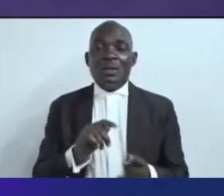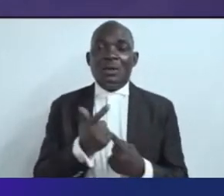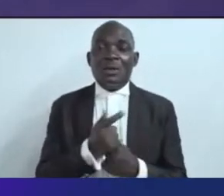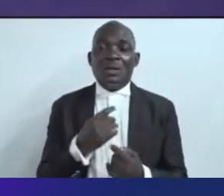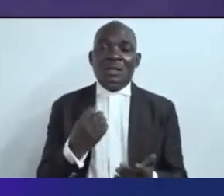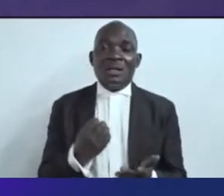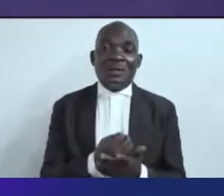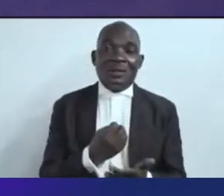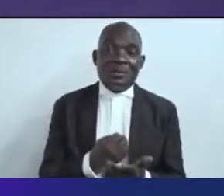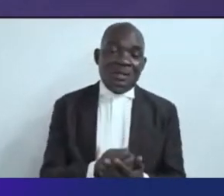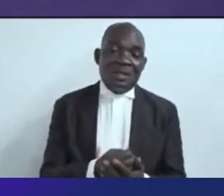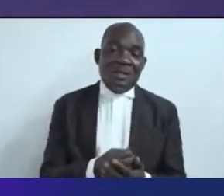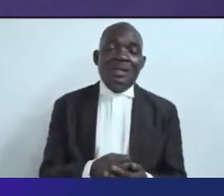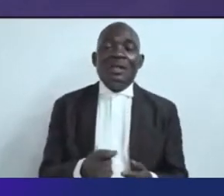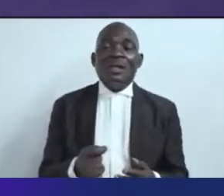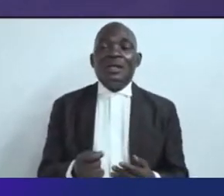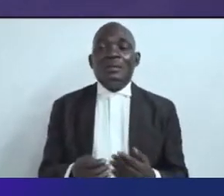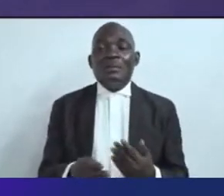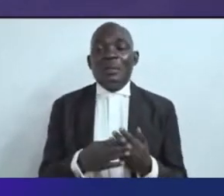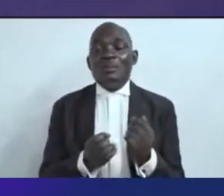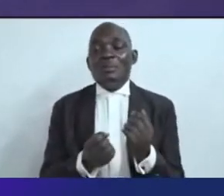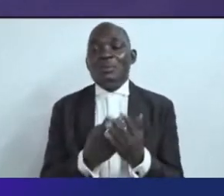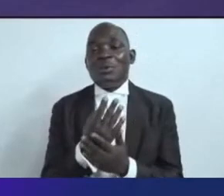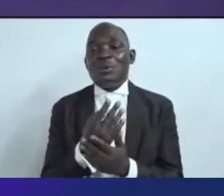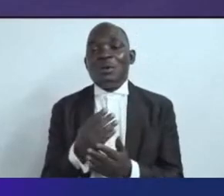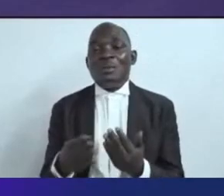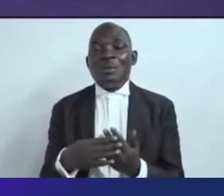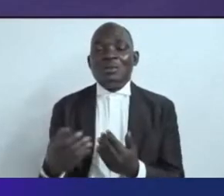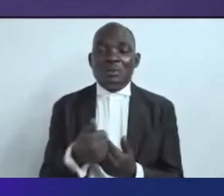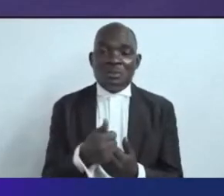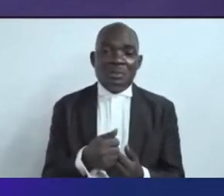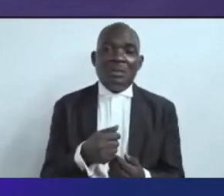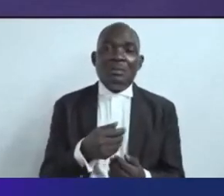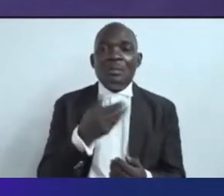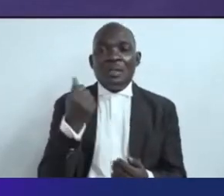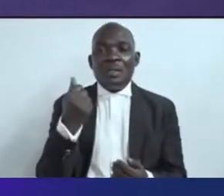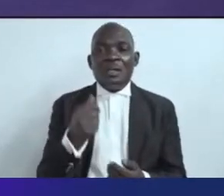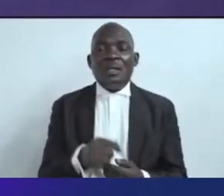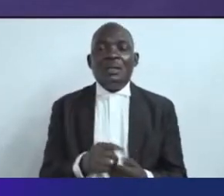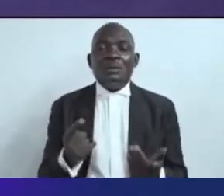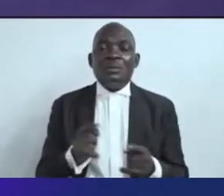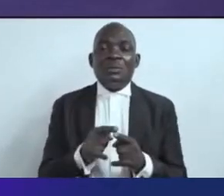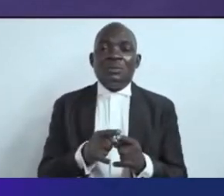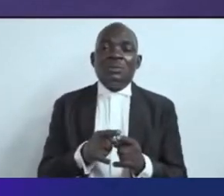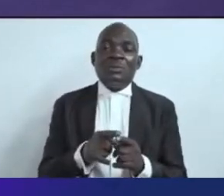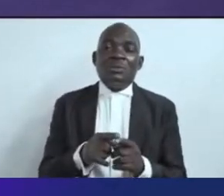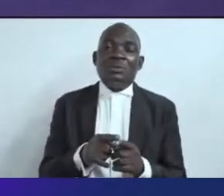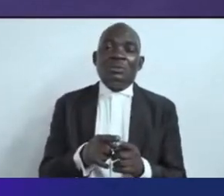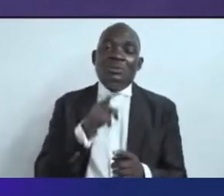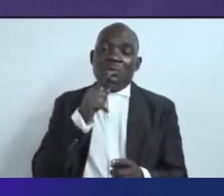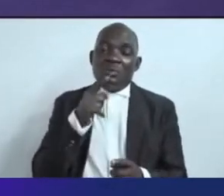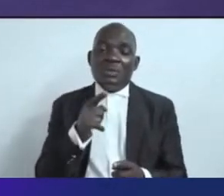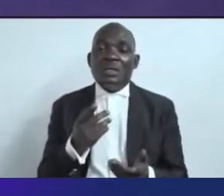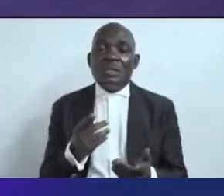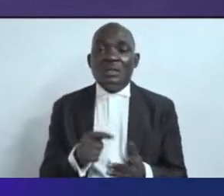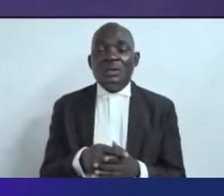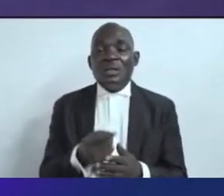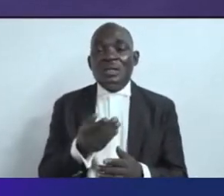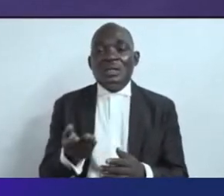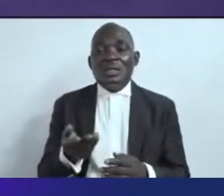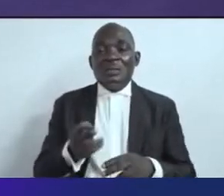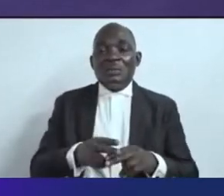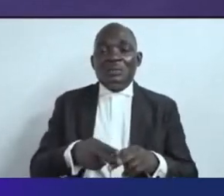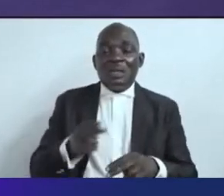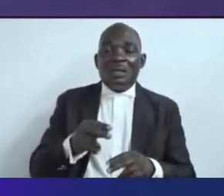economy. Back at home, growth is fairly robust relative to the original assumptions. Inflation is down,